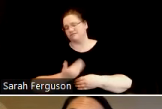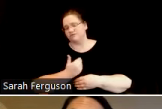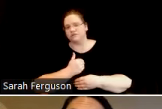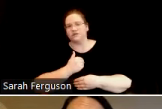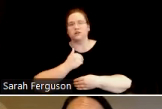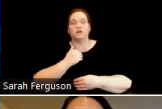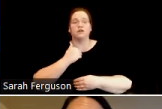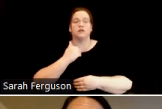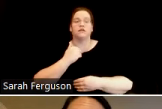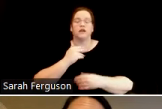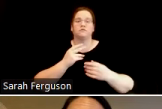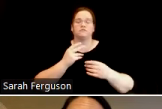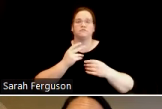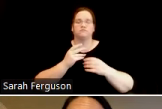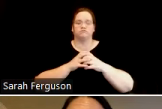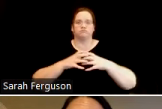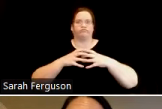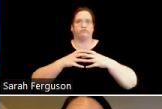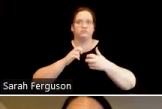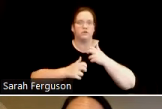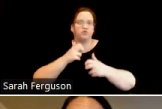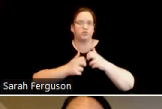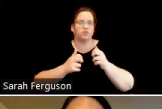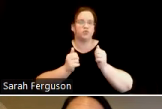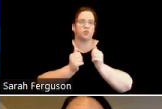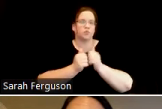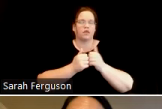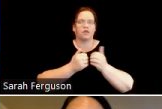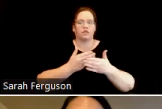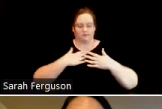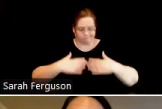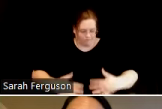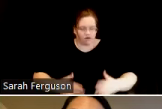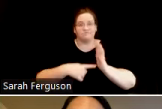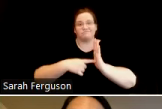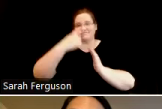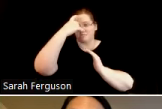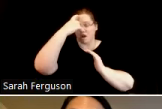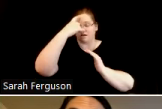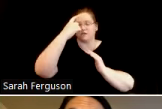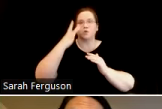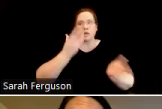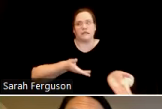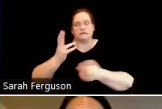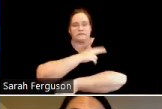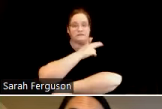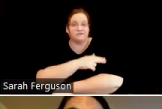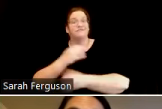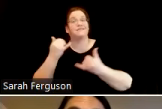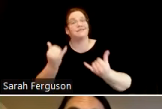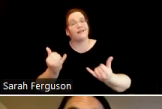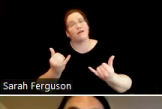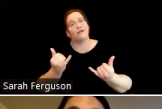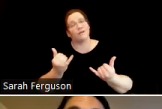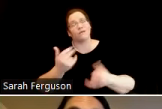brain. So these are other reasons that young children may need to be hospitalized with COVID. And again, we now have a vaccine that we can tell